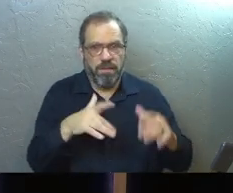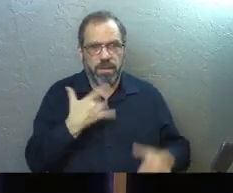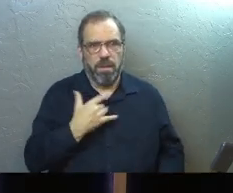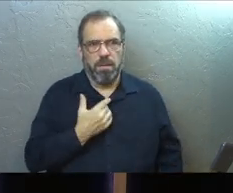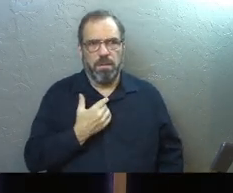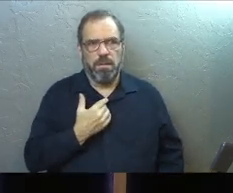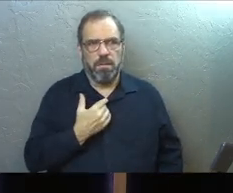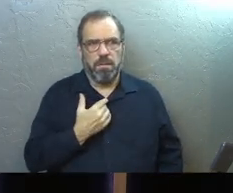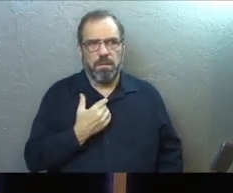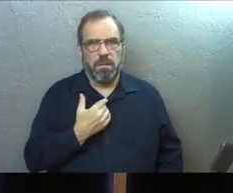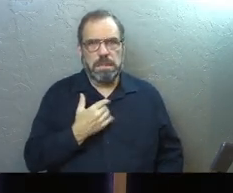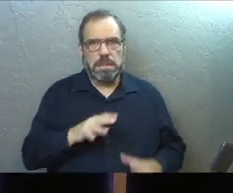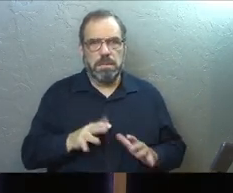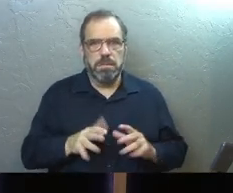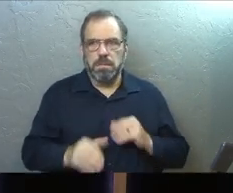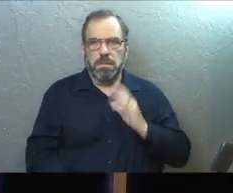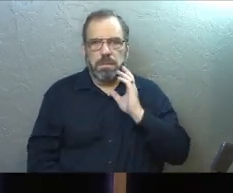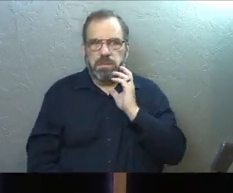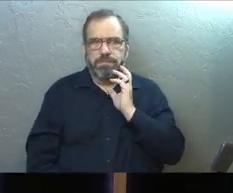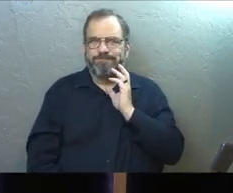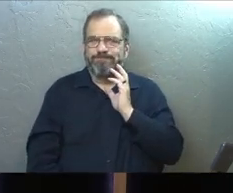feel really shaky.